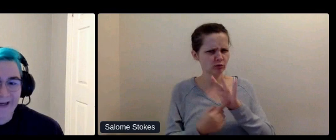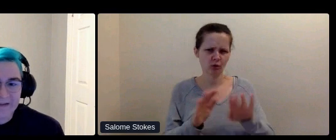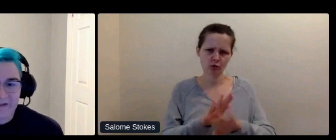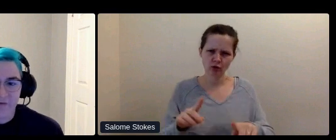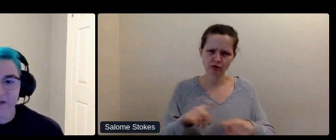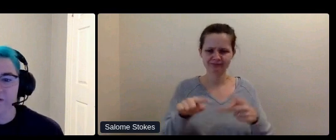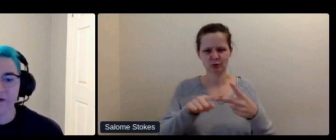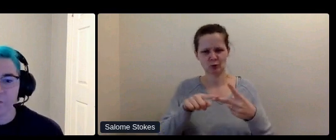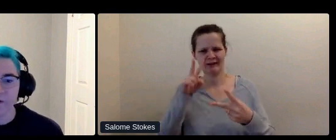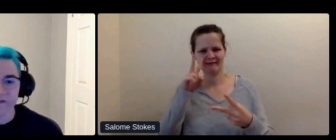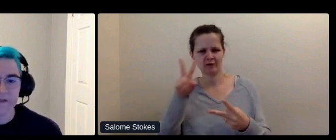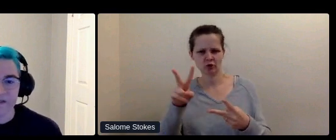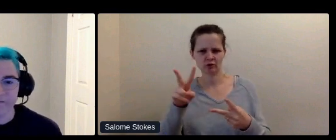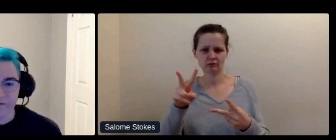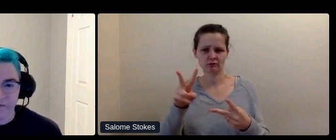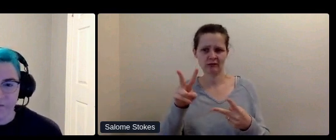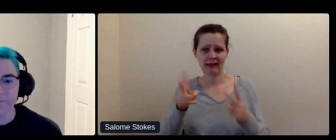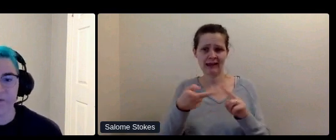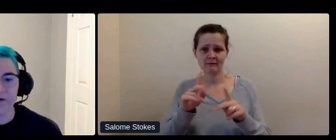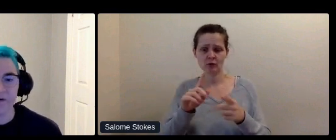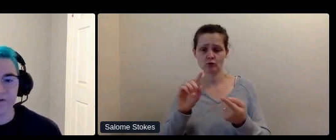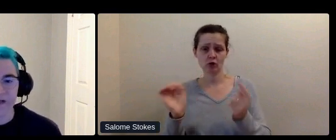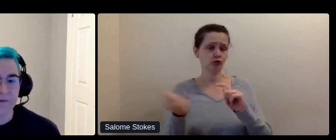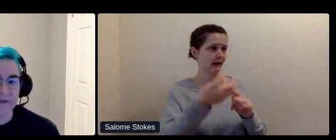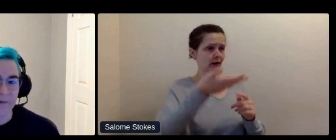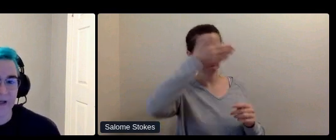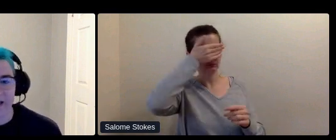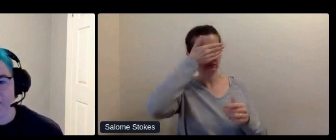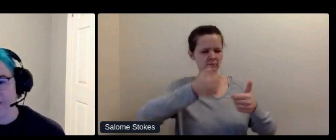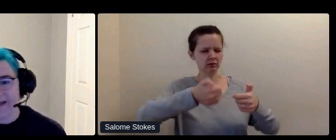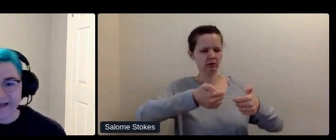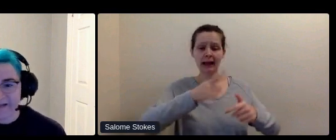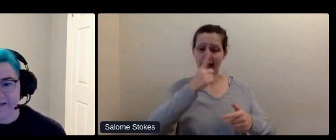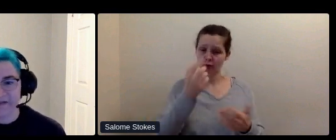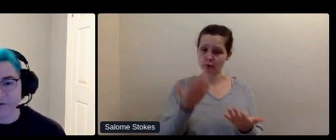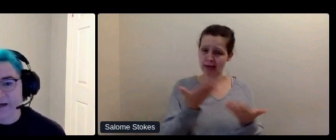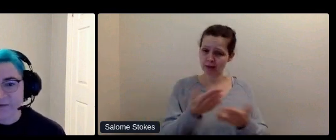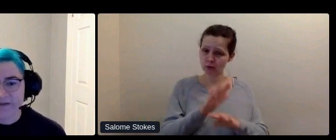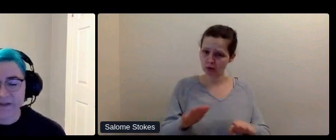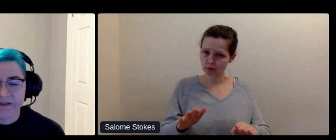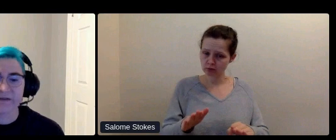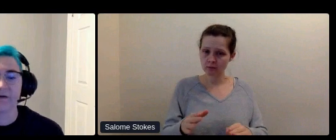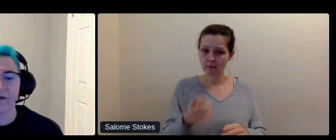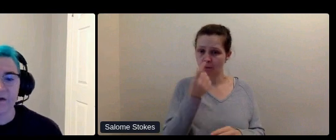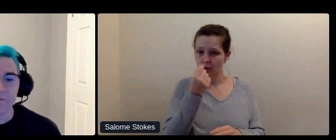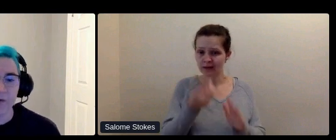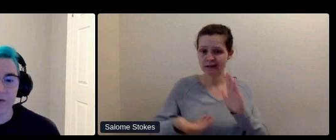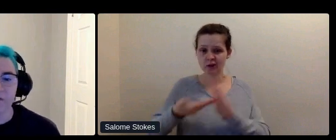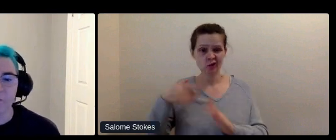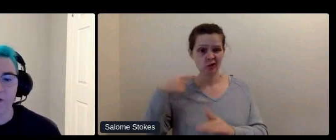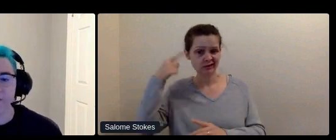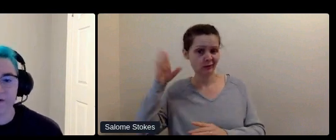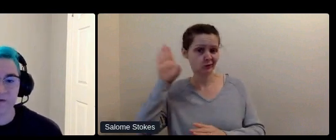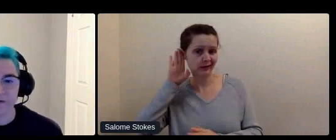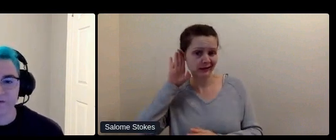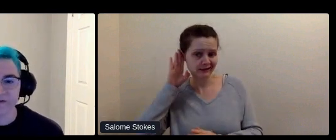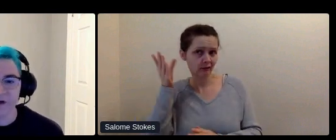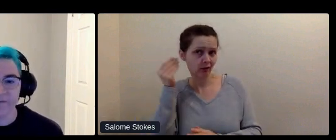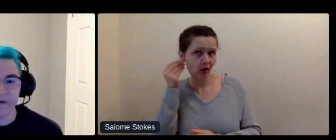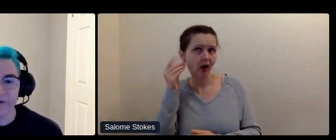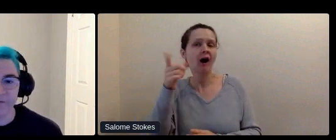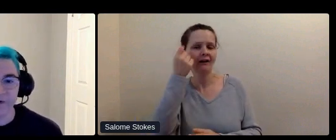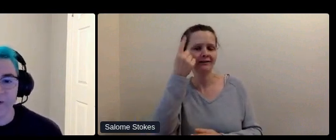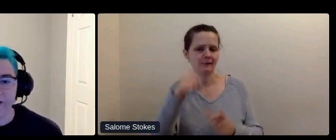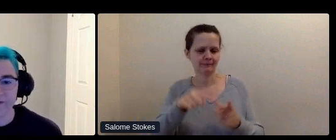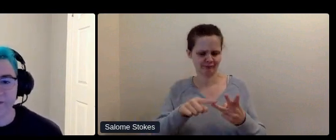your back to the screen? What is missing if you do? Are there sounds that could be added to describe these things? Motor, what about controls?